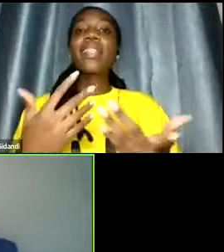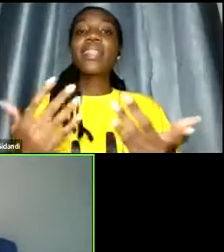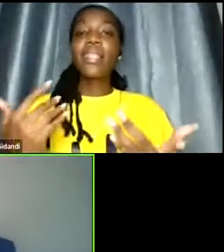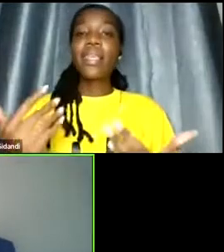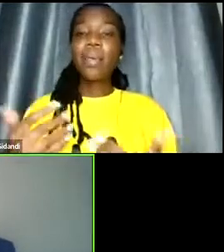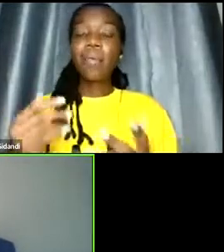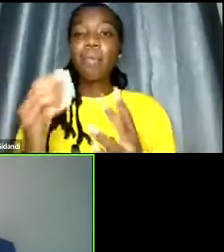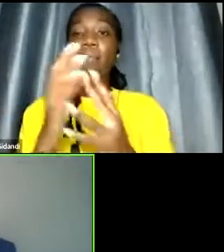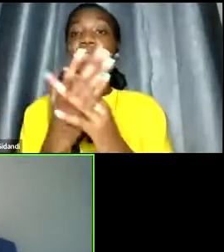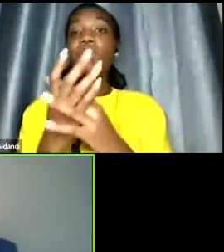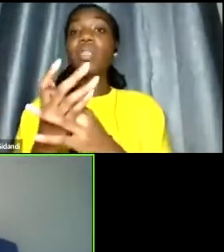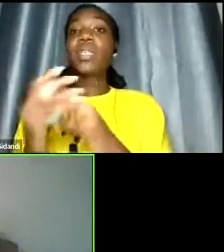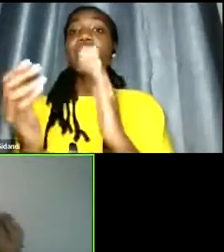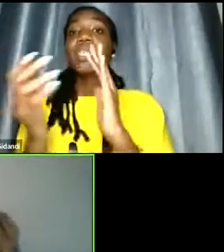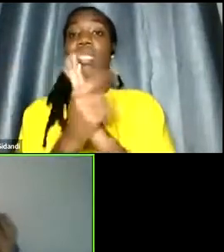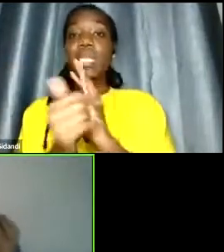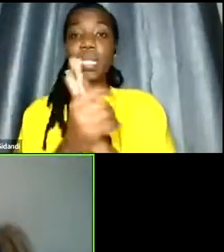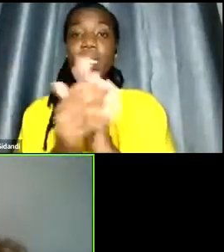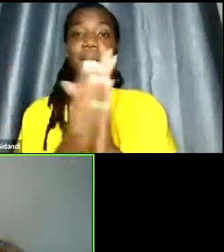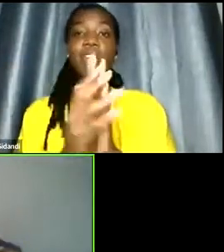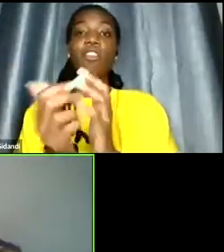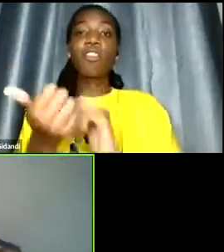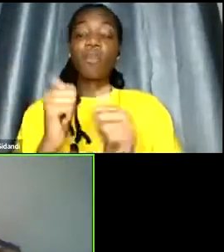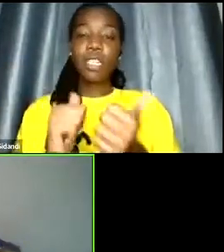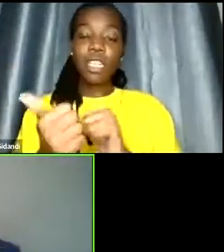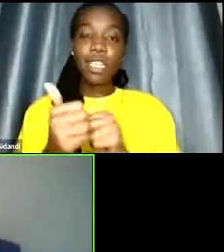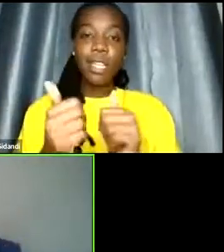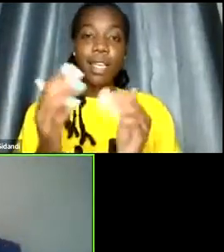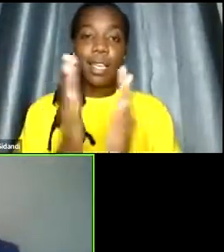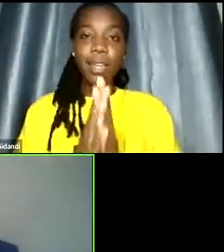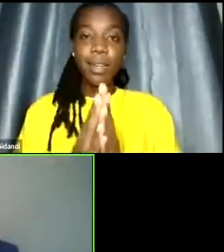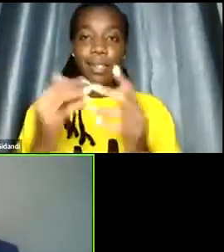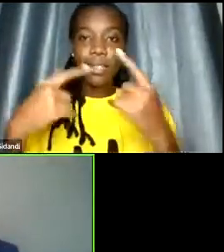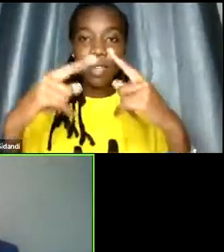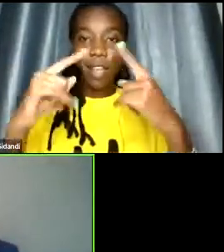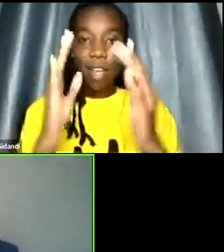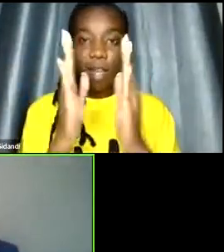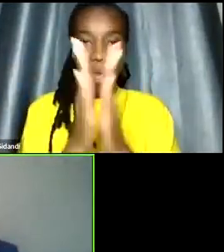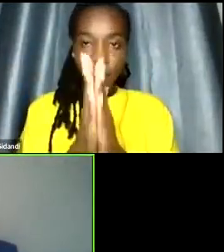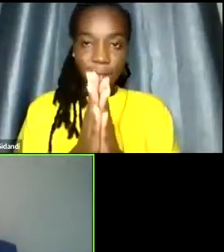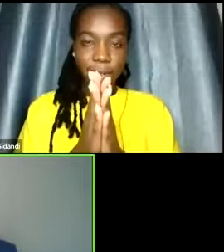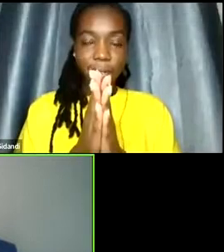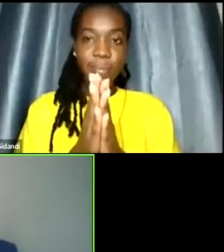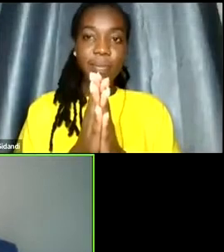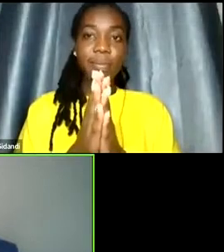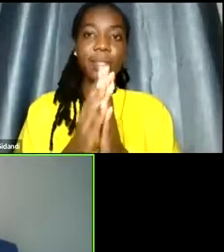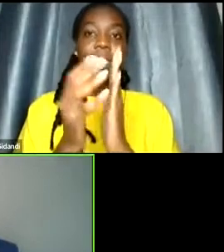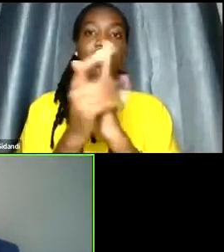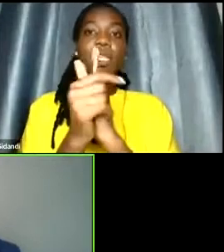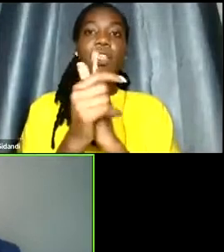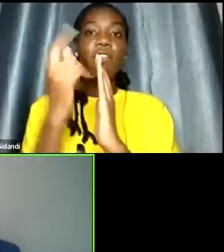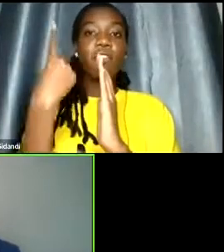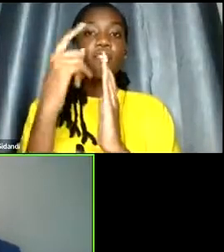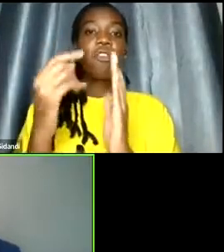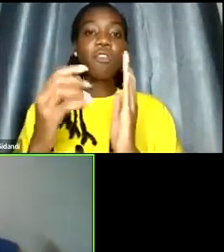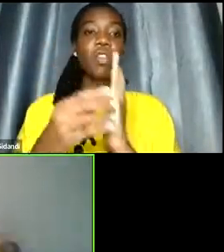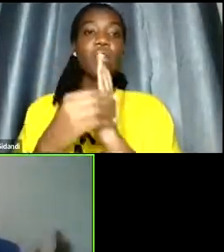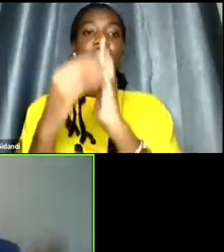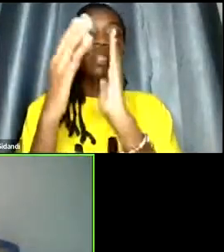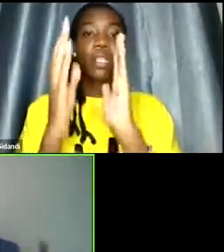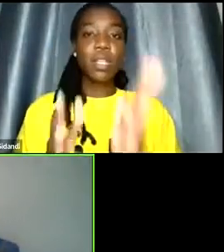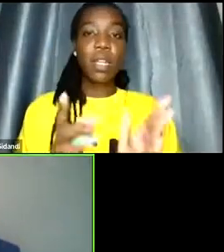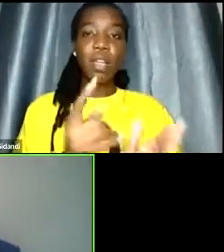skills and competencies versus readiness for succession and the skills of leadership. So absolutely,